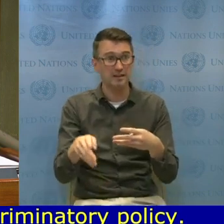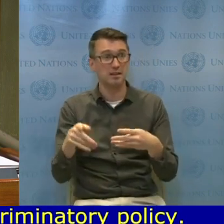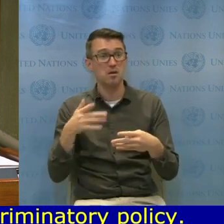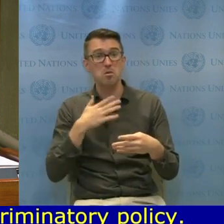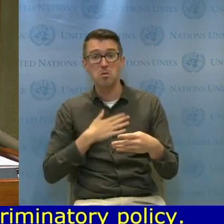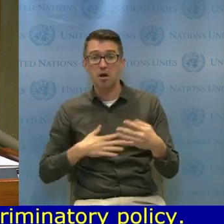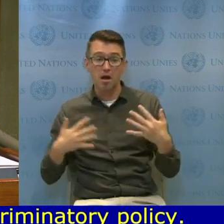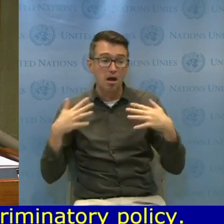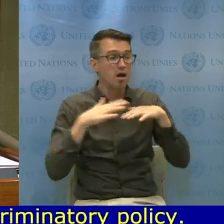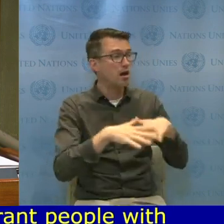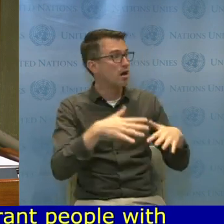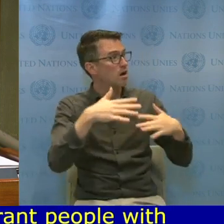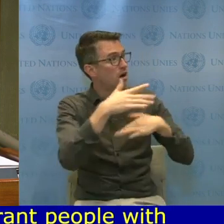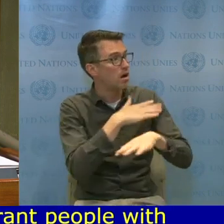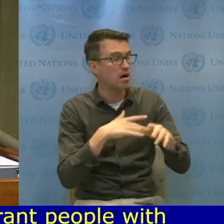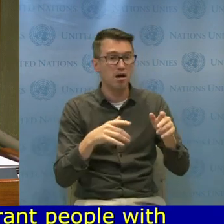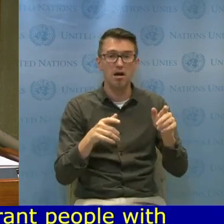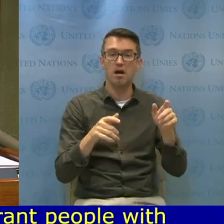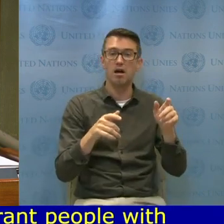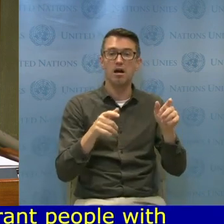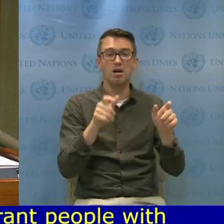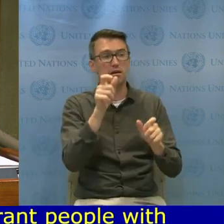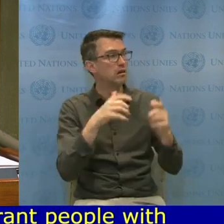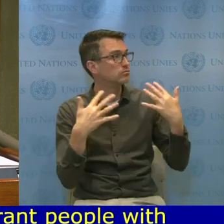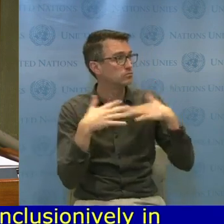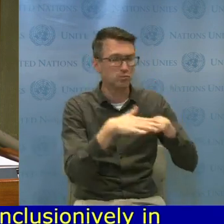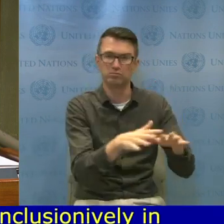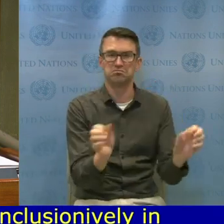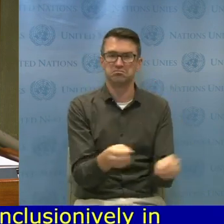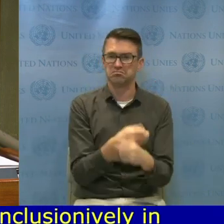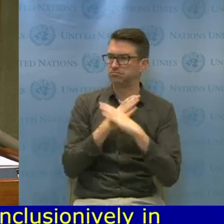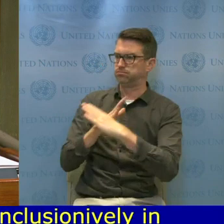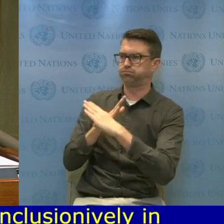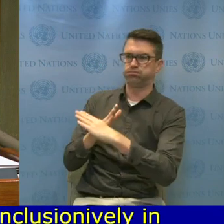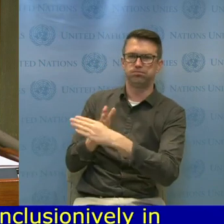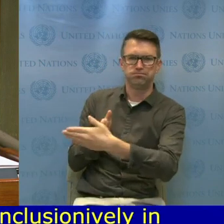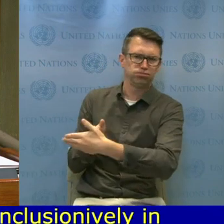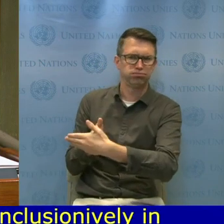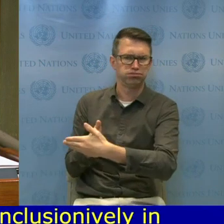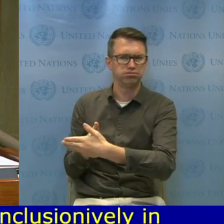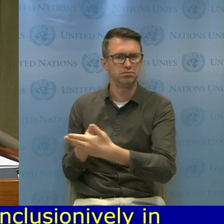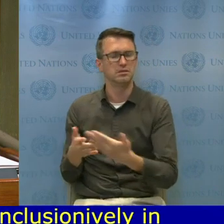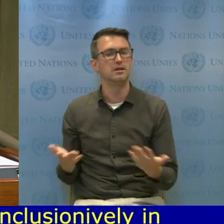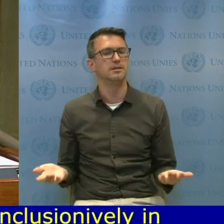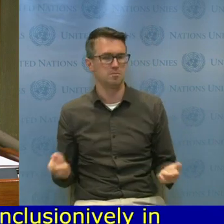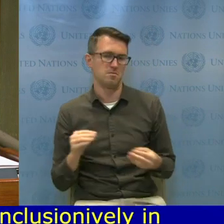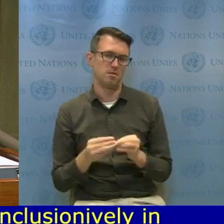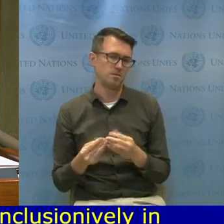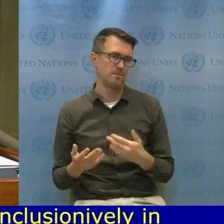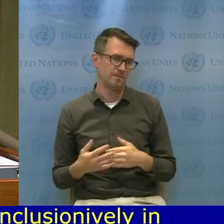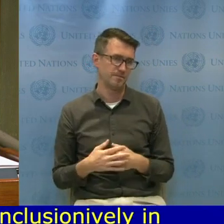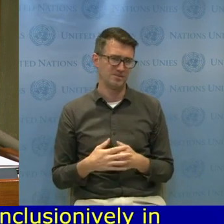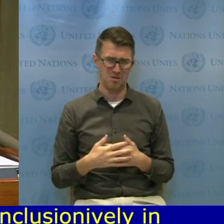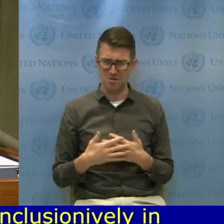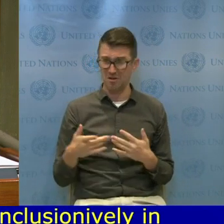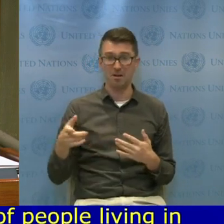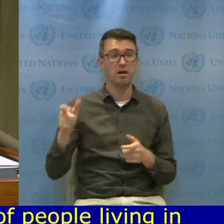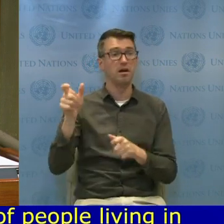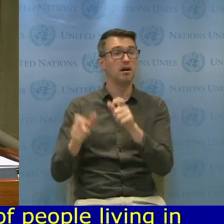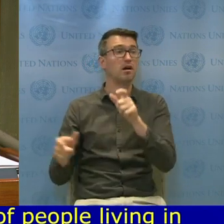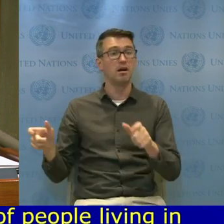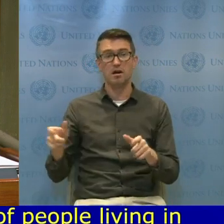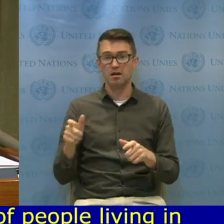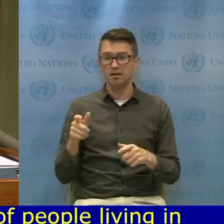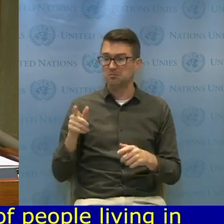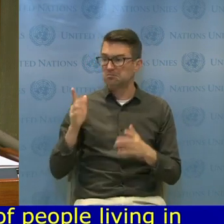institutions. They take or are forced to take medication regularly. But is the administration of the drugs freeing them